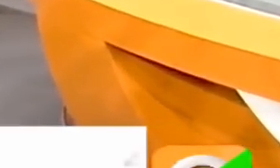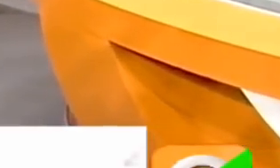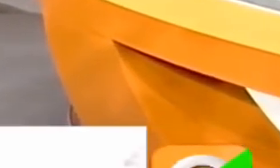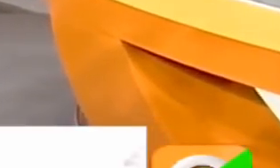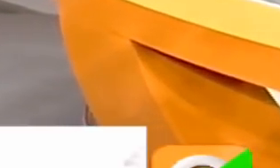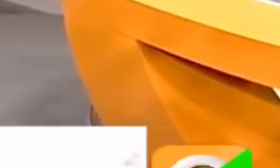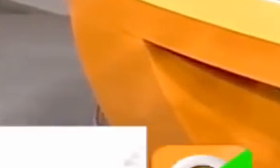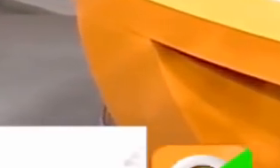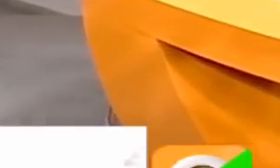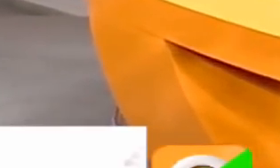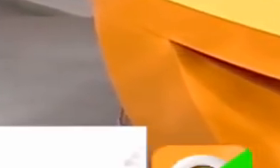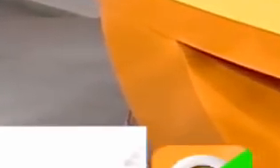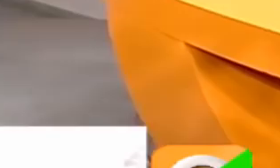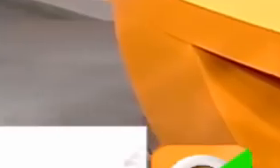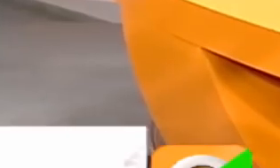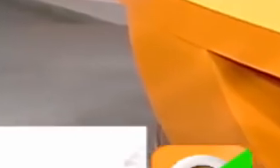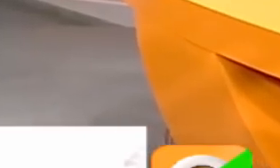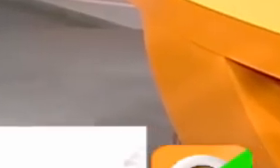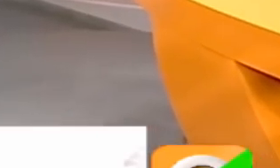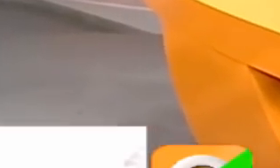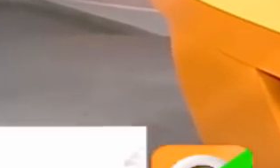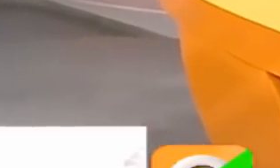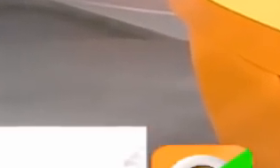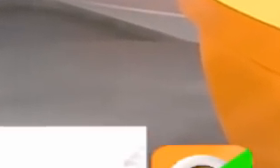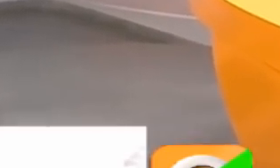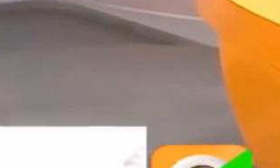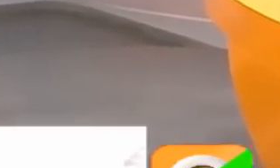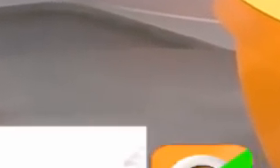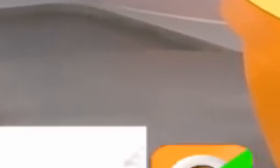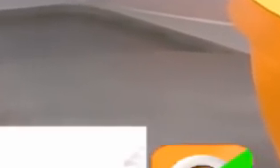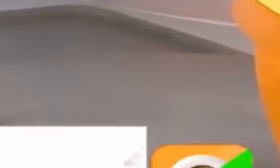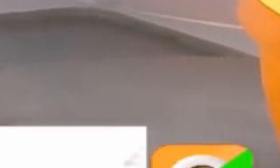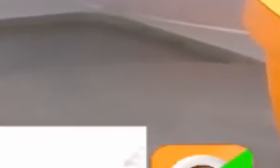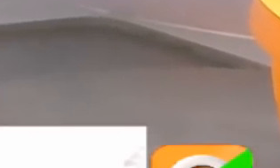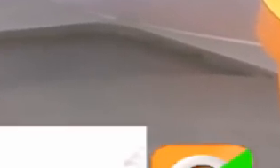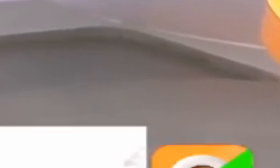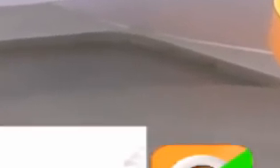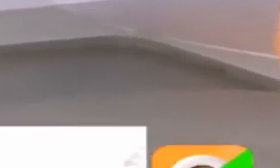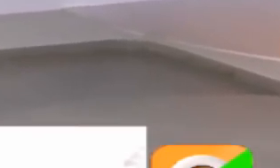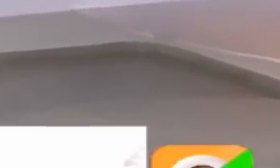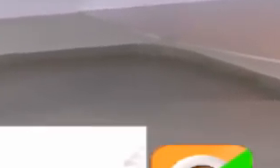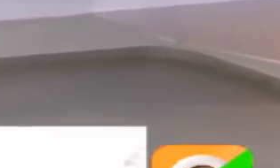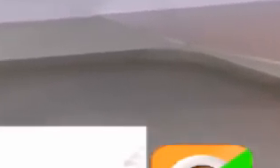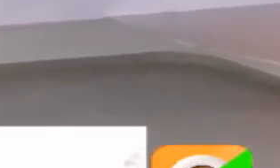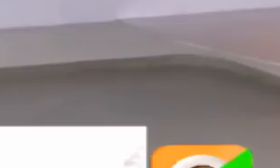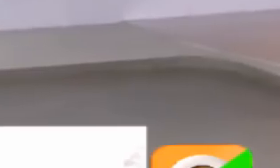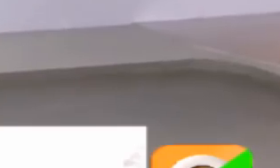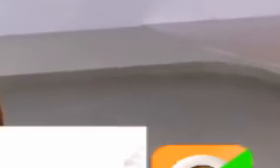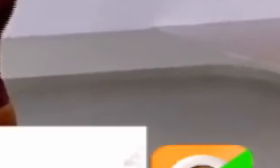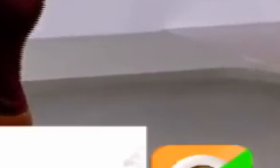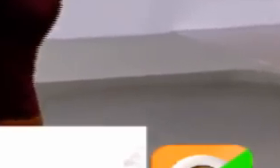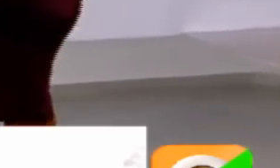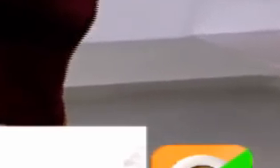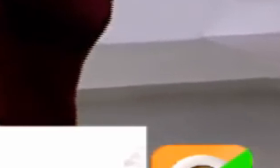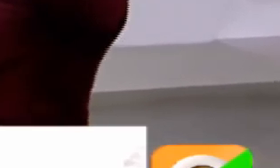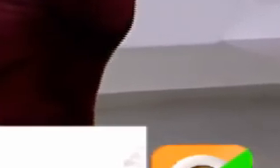reopen. And many thought, well, maybe this is a good thing, but wait until you take a look at the specific